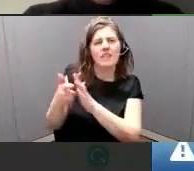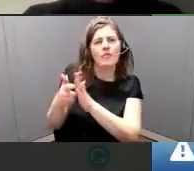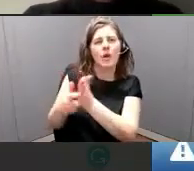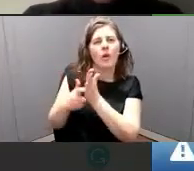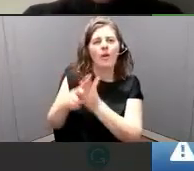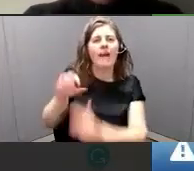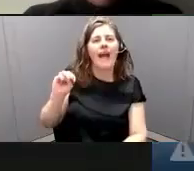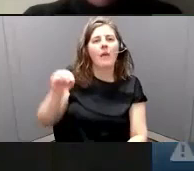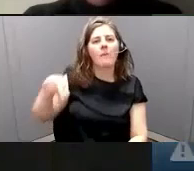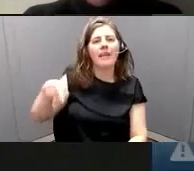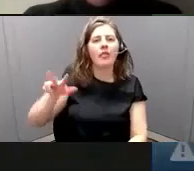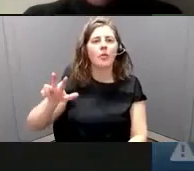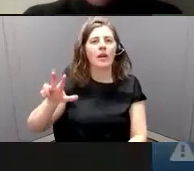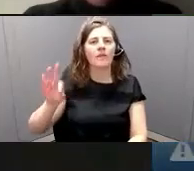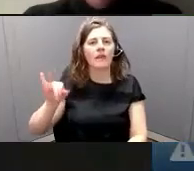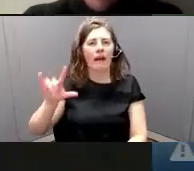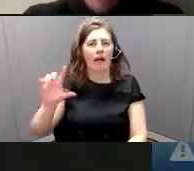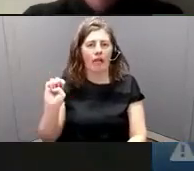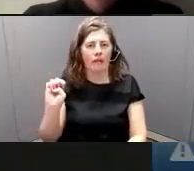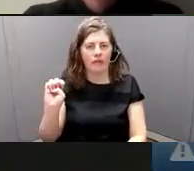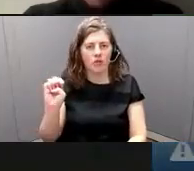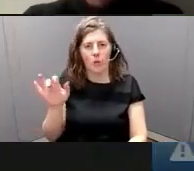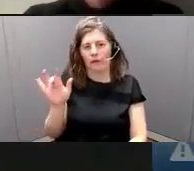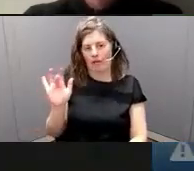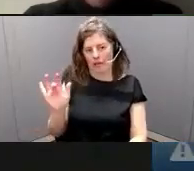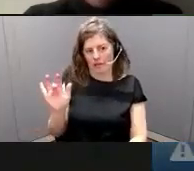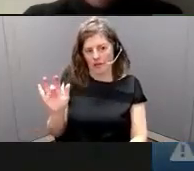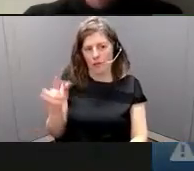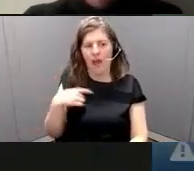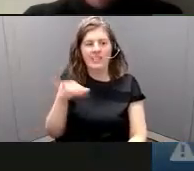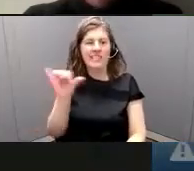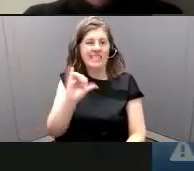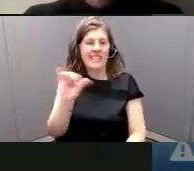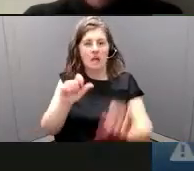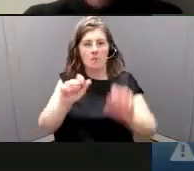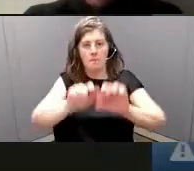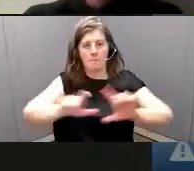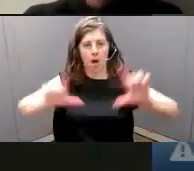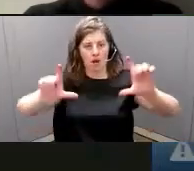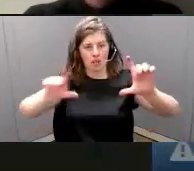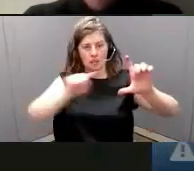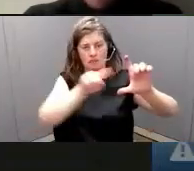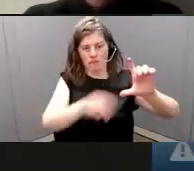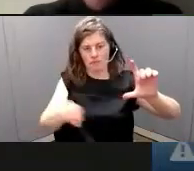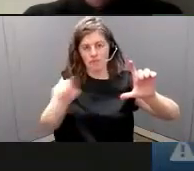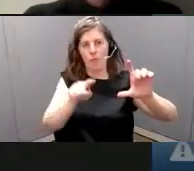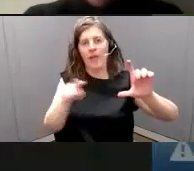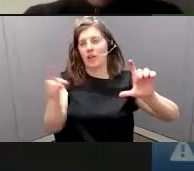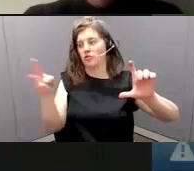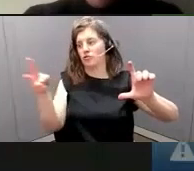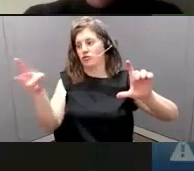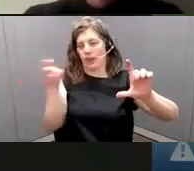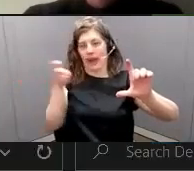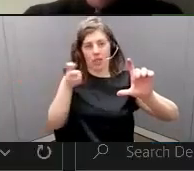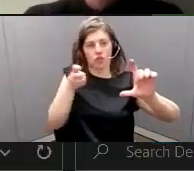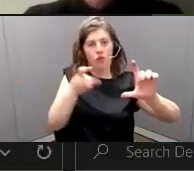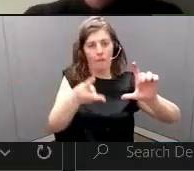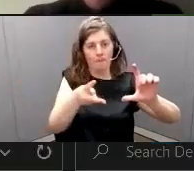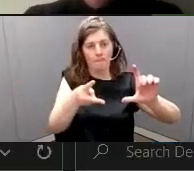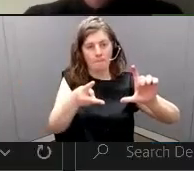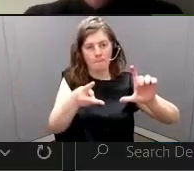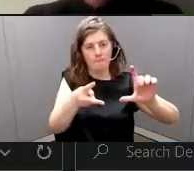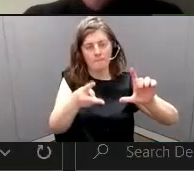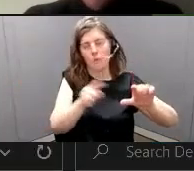MP3 file. So we'll click here. And we have the same dedicated section where we can drag and drop.